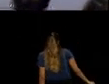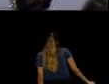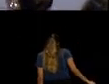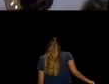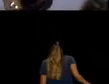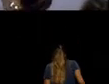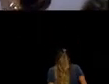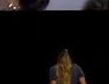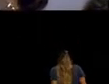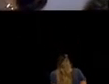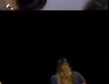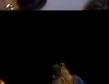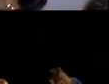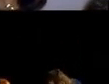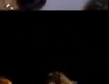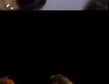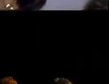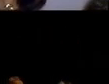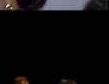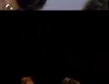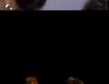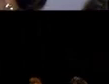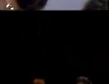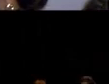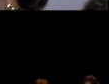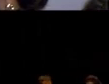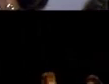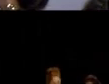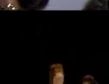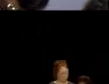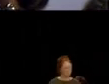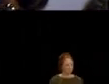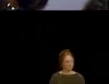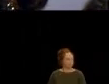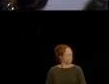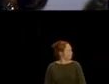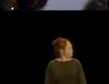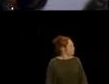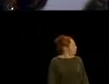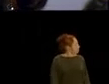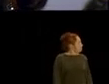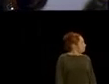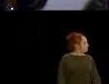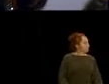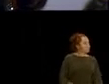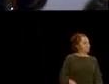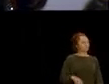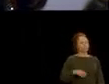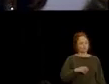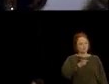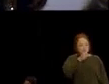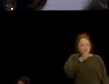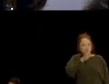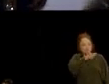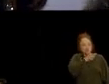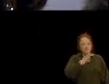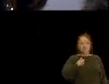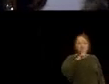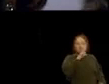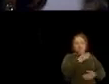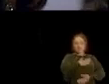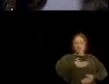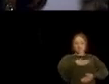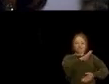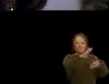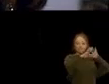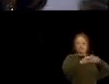Anybody else? Yes, we have one right over here. Yeah. I really appreciate your story. I think we all can relate to that middle school